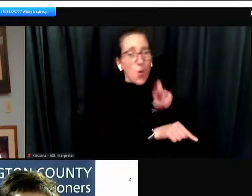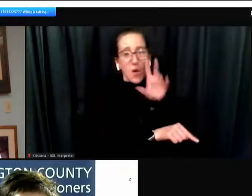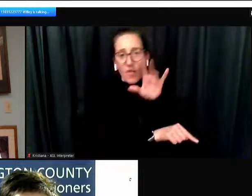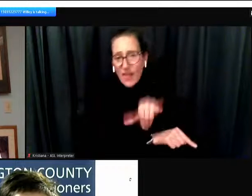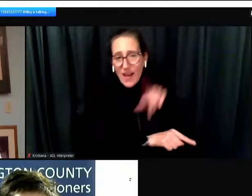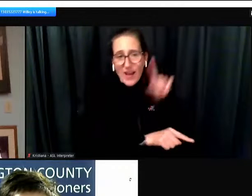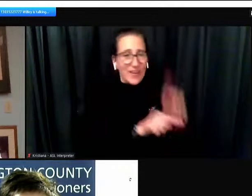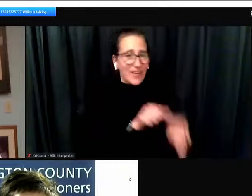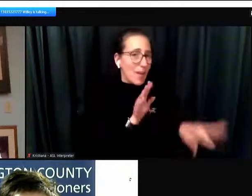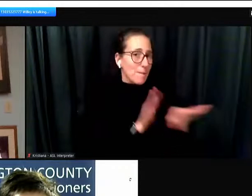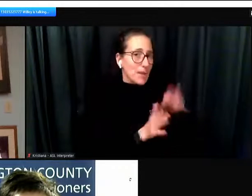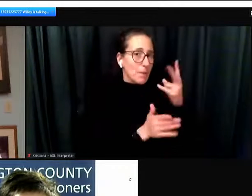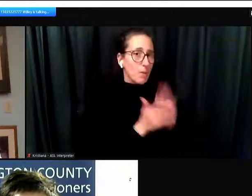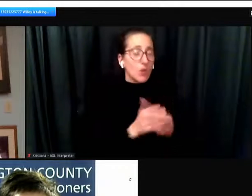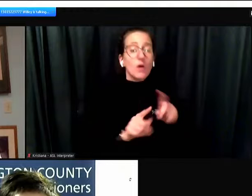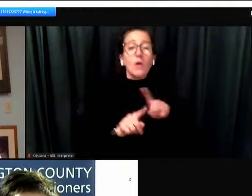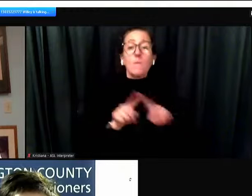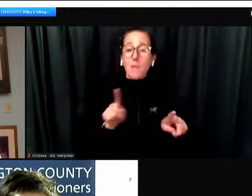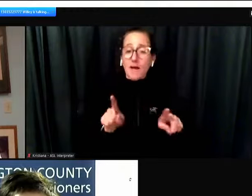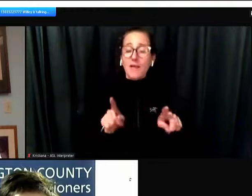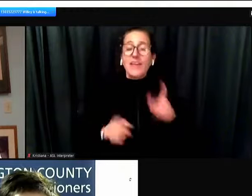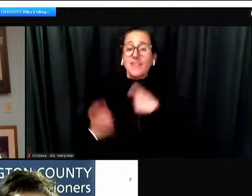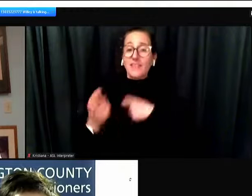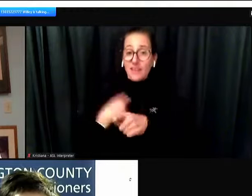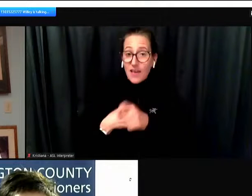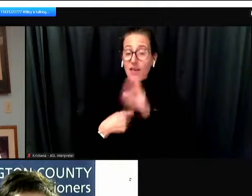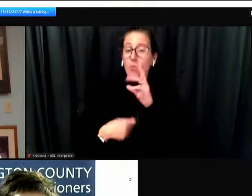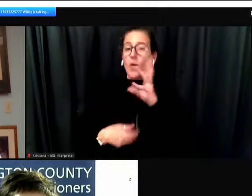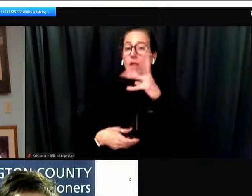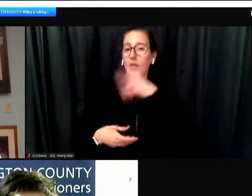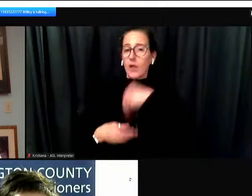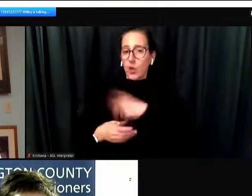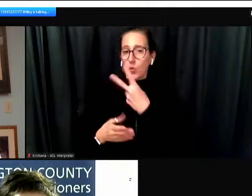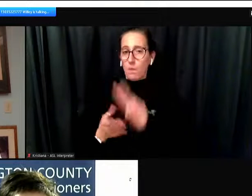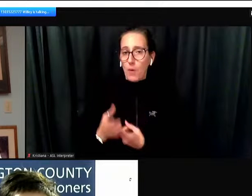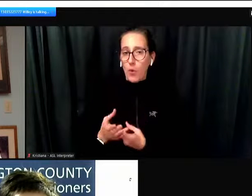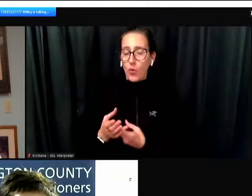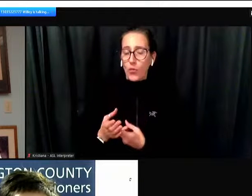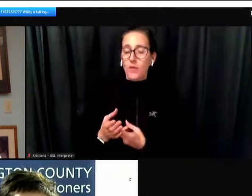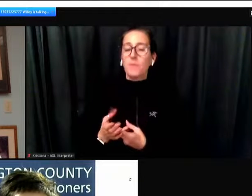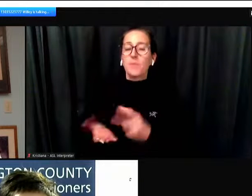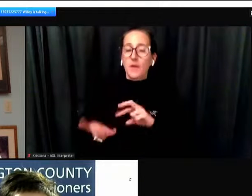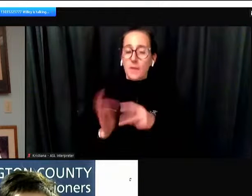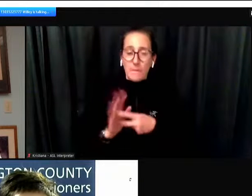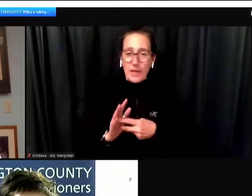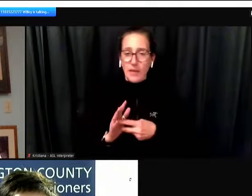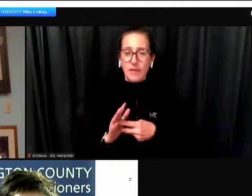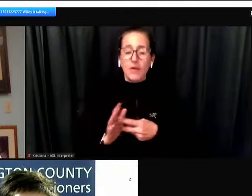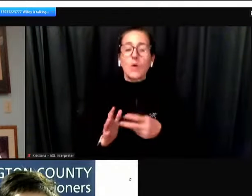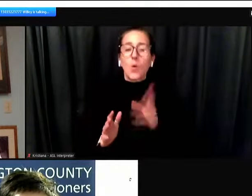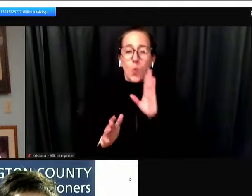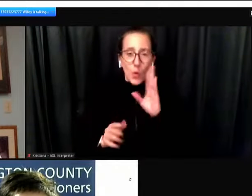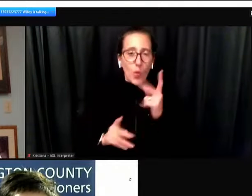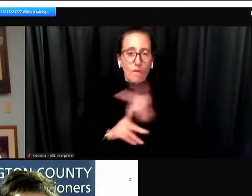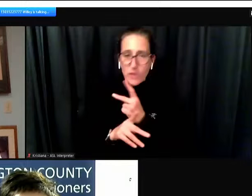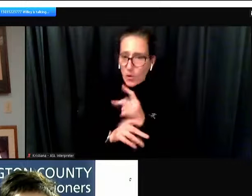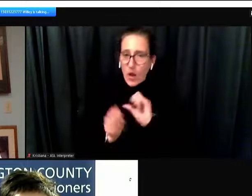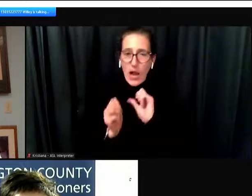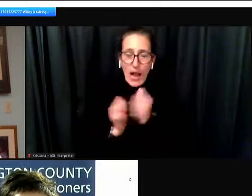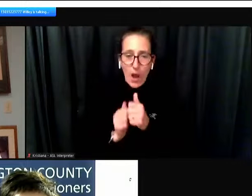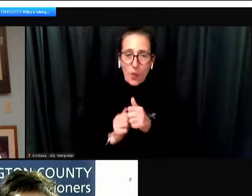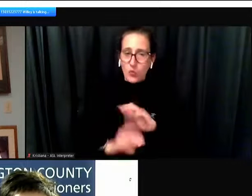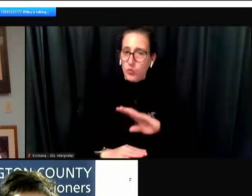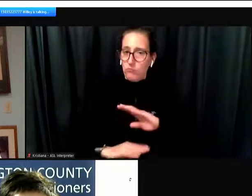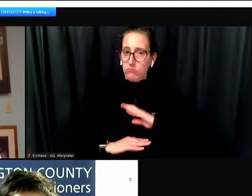find resources and ways to get the job done, regardless of how serious this pandemic is. We are all very